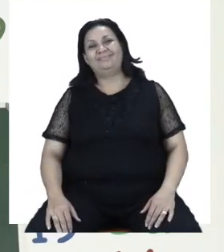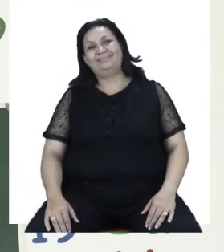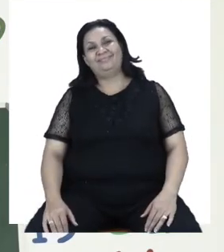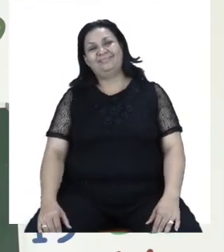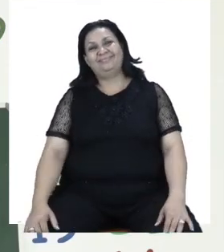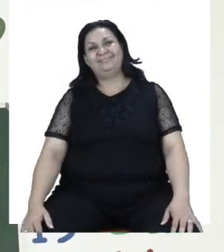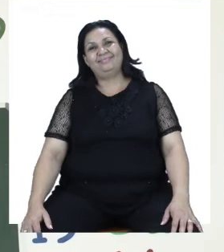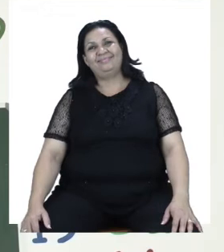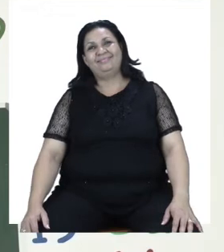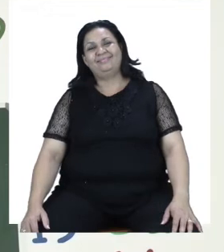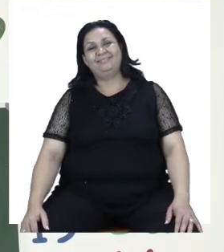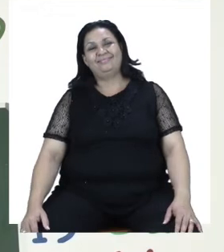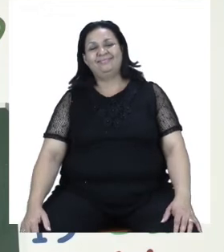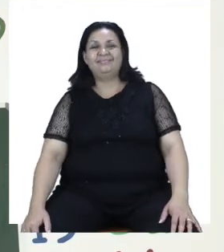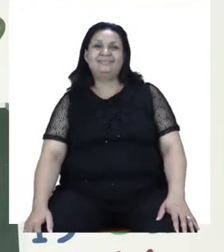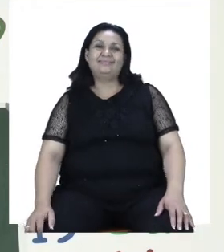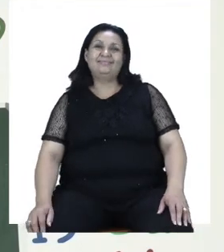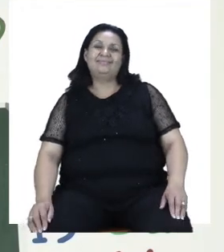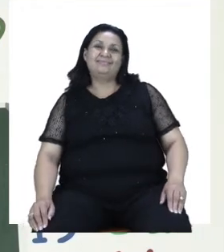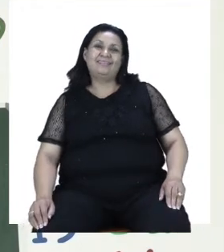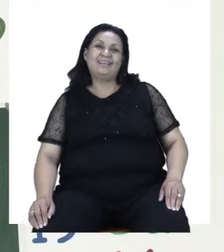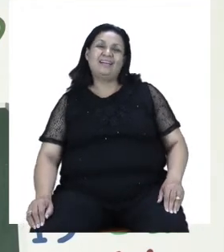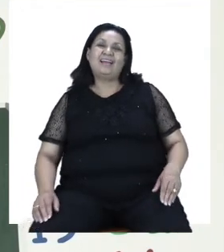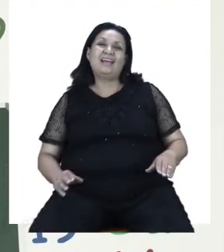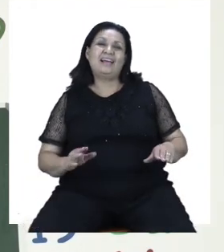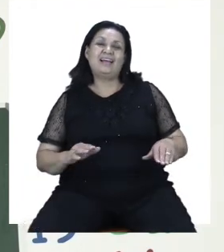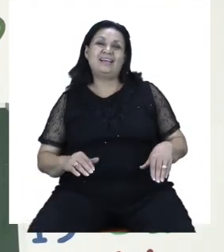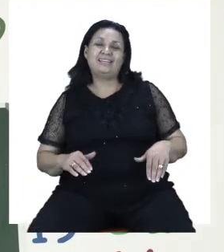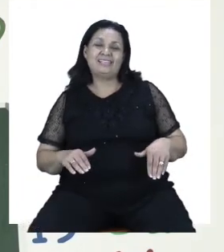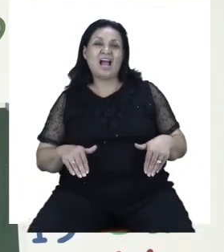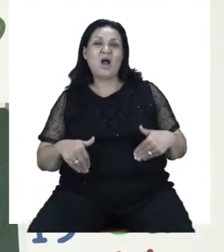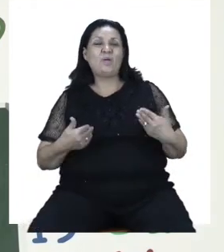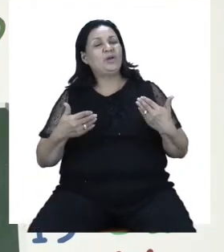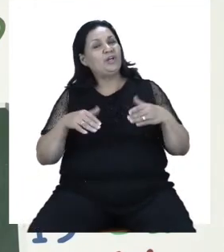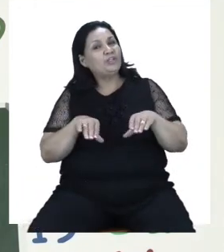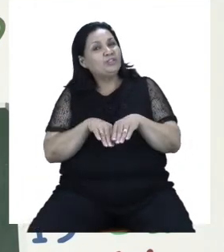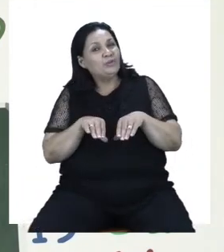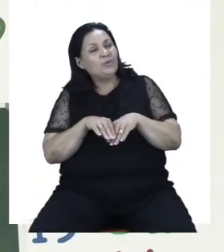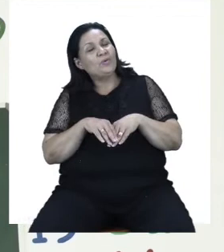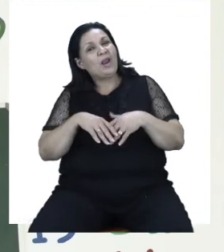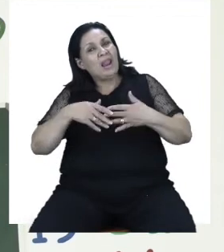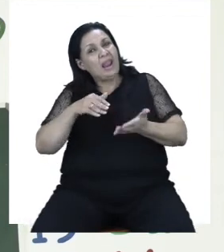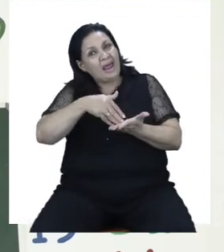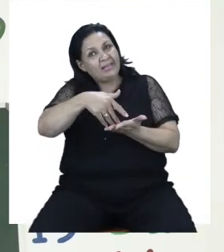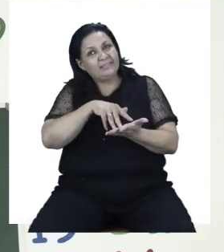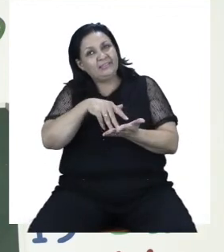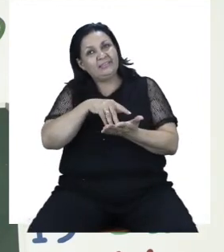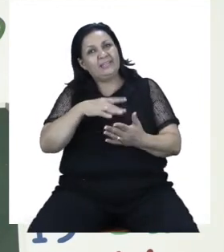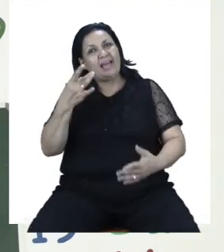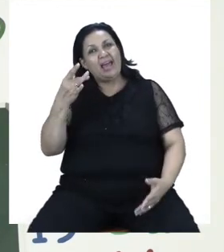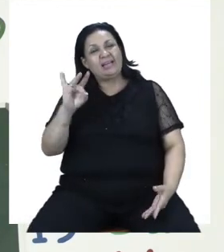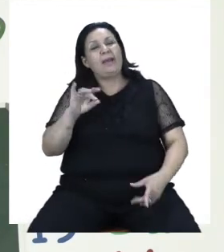Wonderful. So this is how we do our lazy eight. I want you to continue practicing by